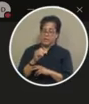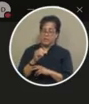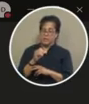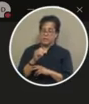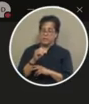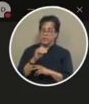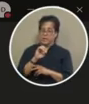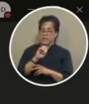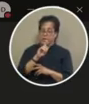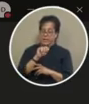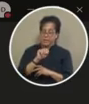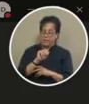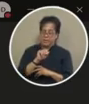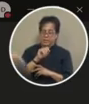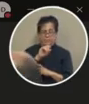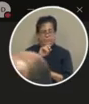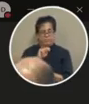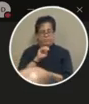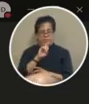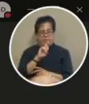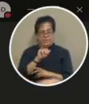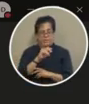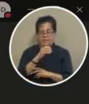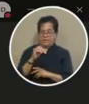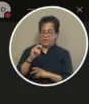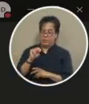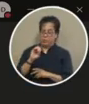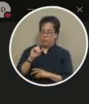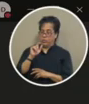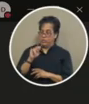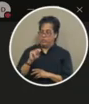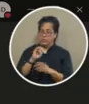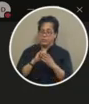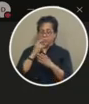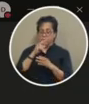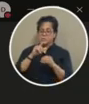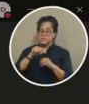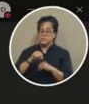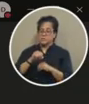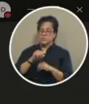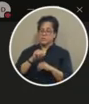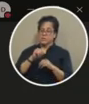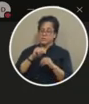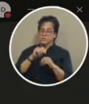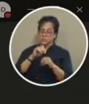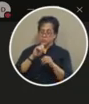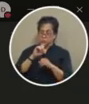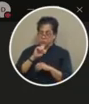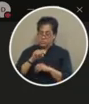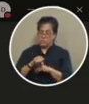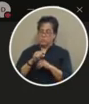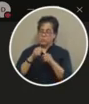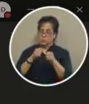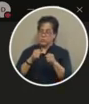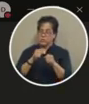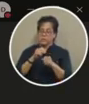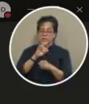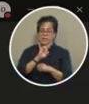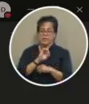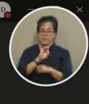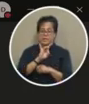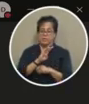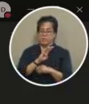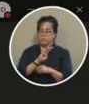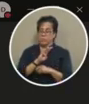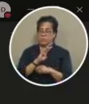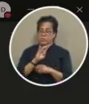of life. This is a competitive seal proposal procurement for South Central Street and Drainage Phase 4. There were 84